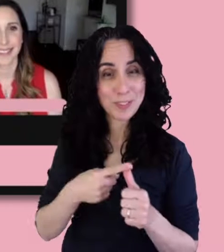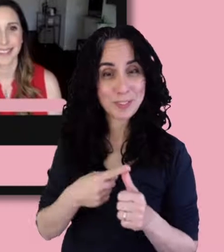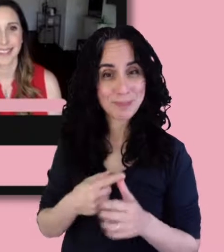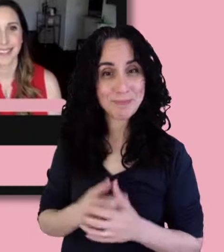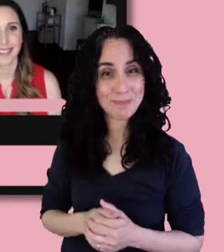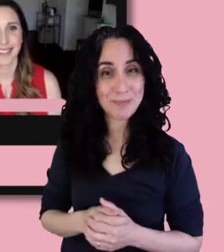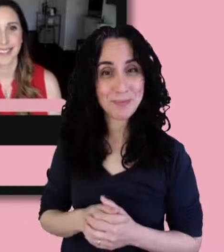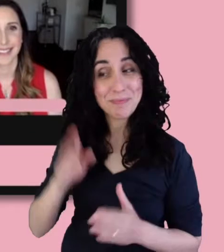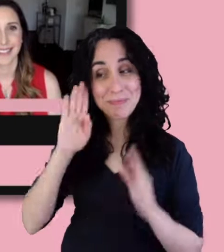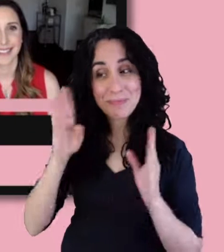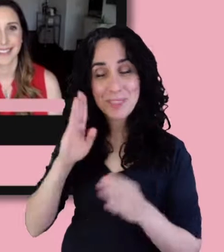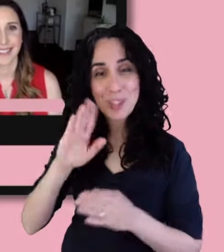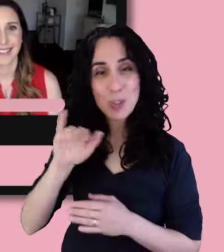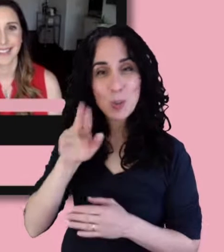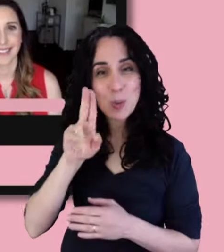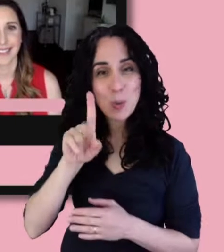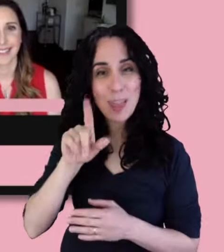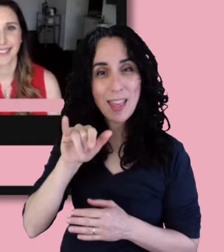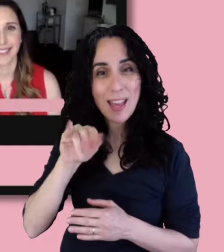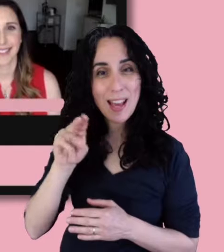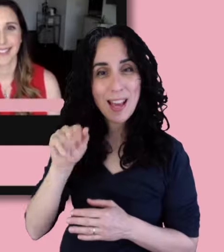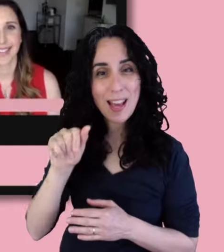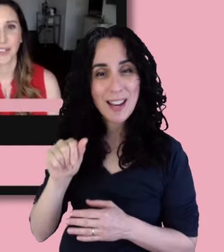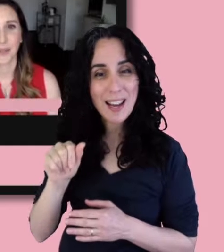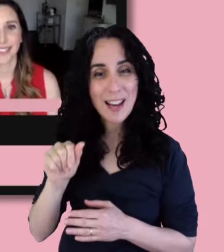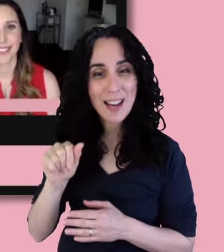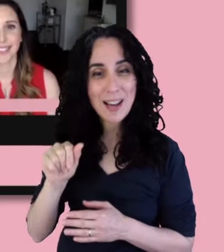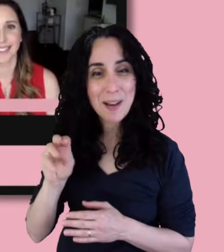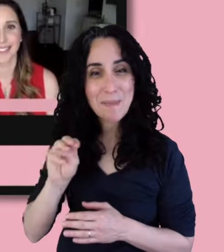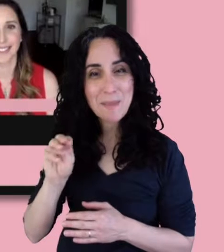to Juliana Muyat